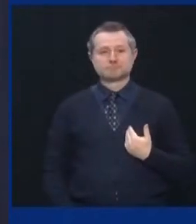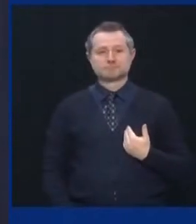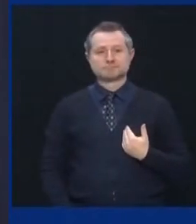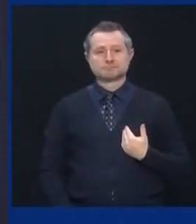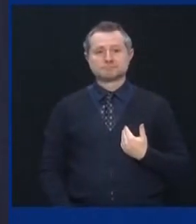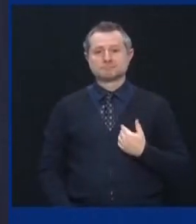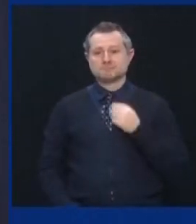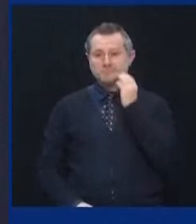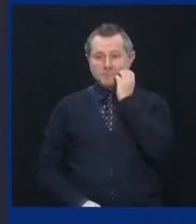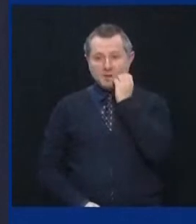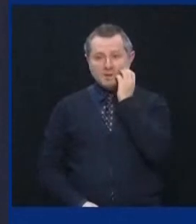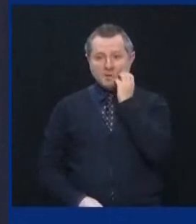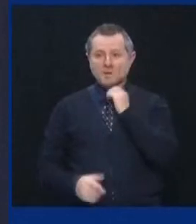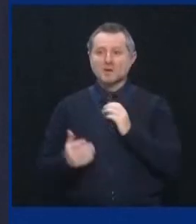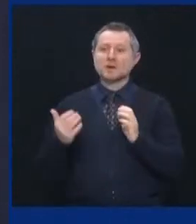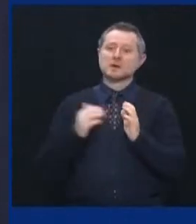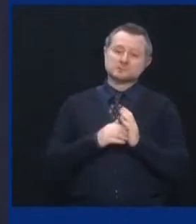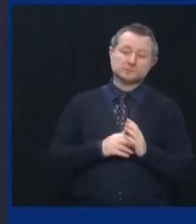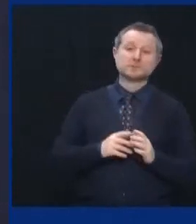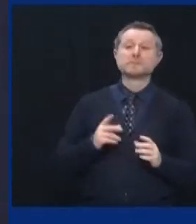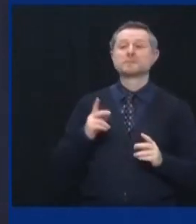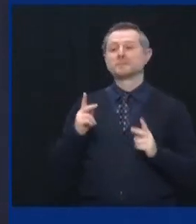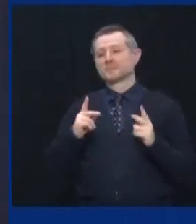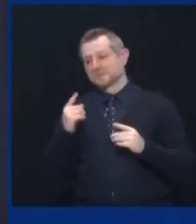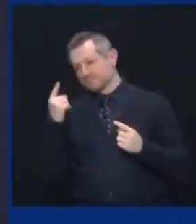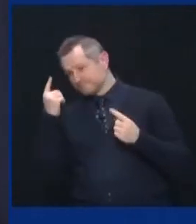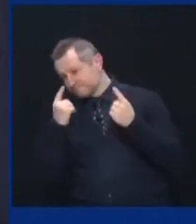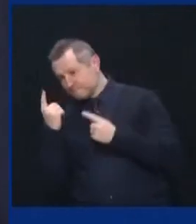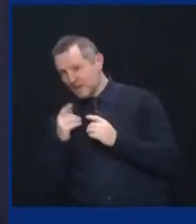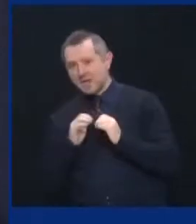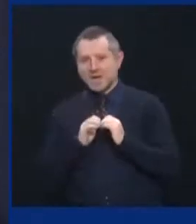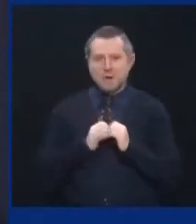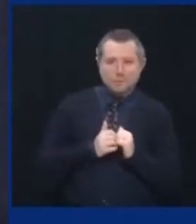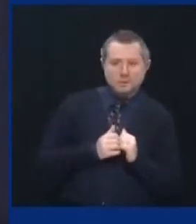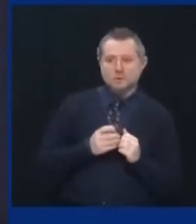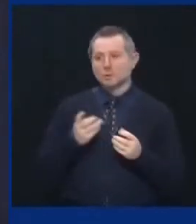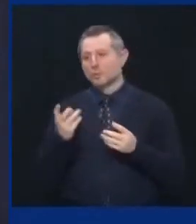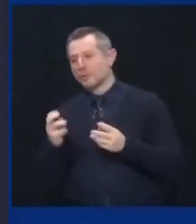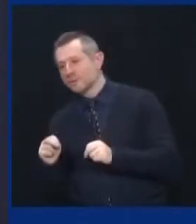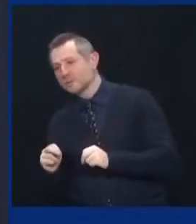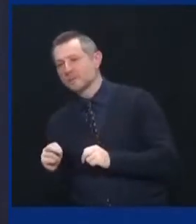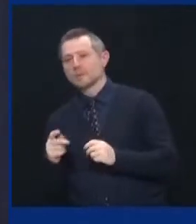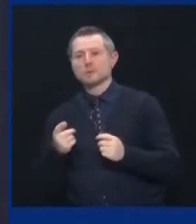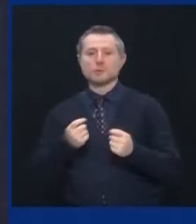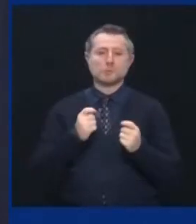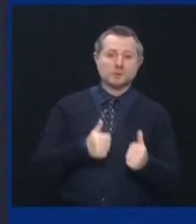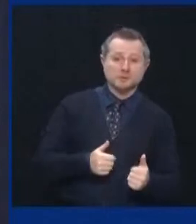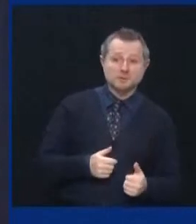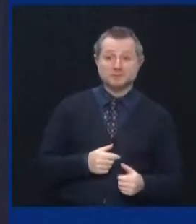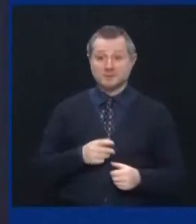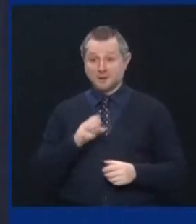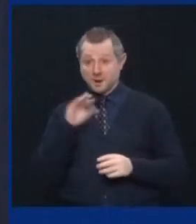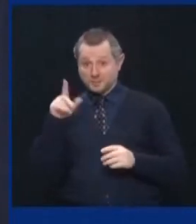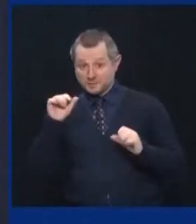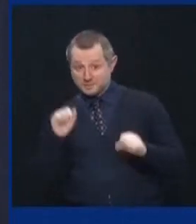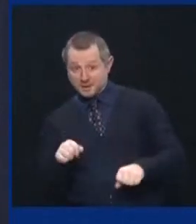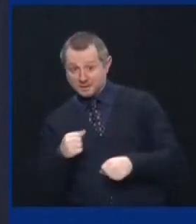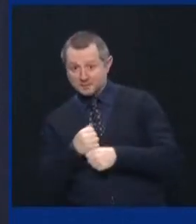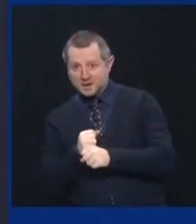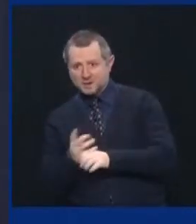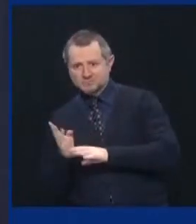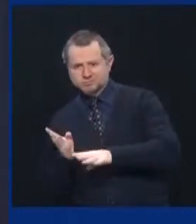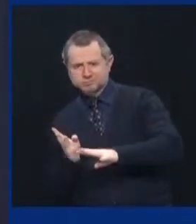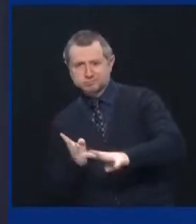Again, you have a lot of question marks out there. How quickly will the drug manufacturers produce the